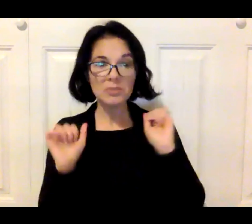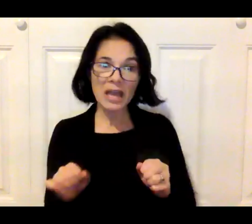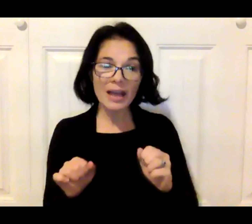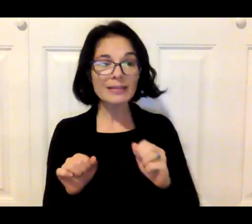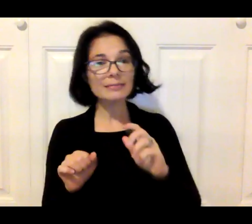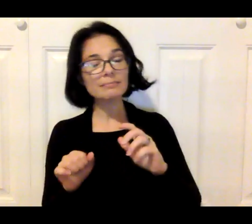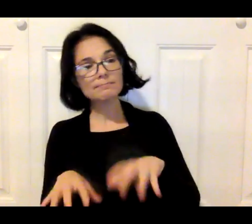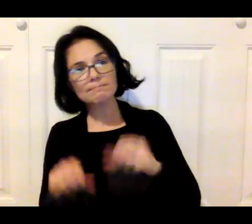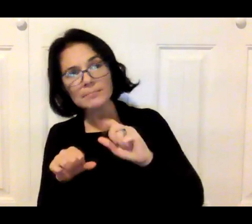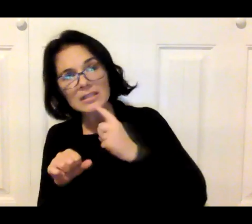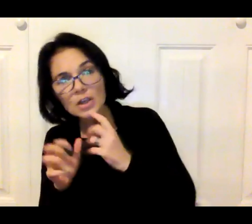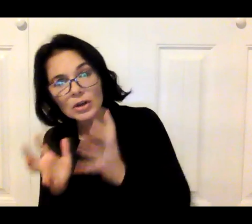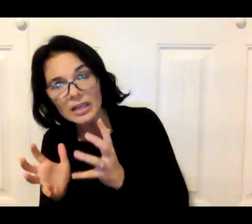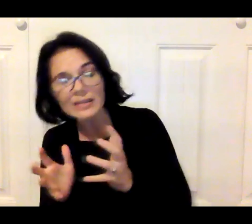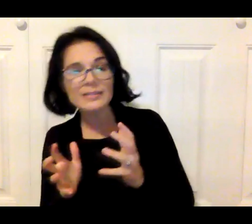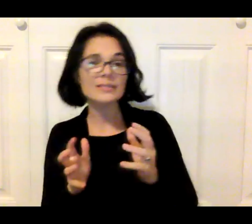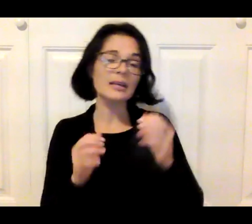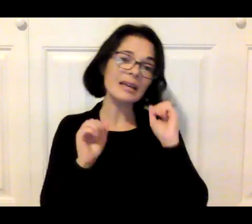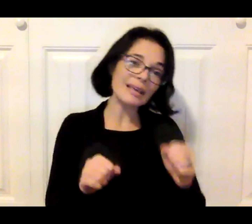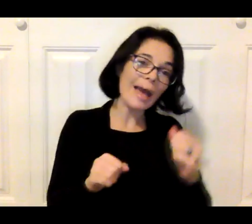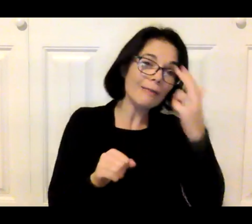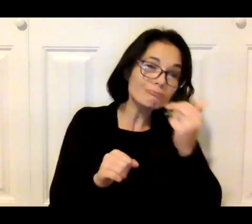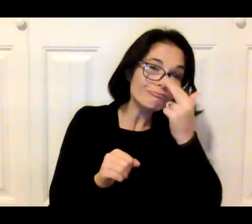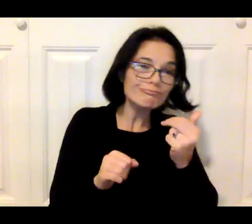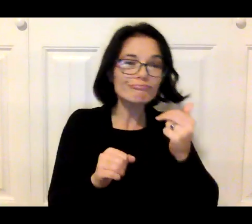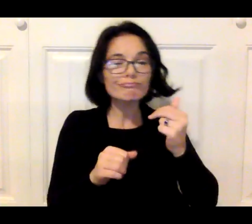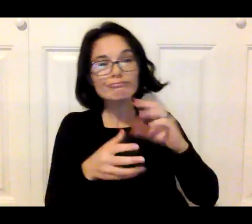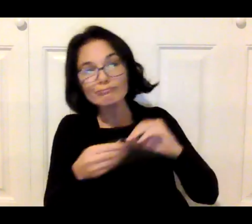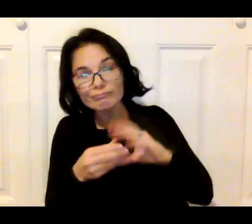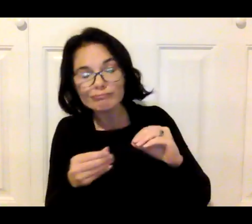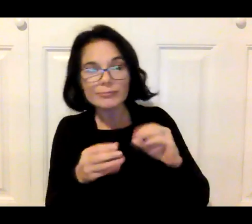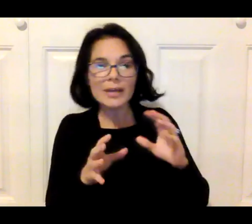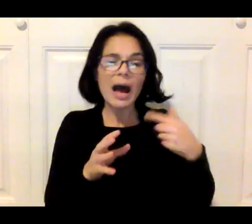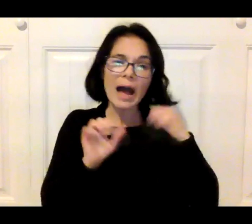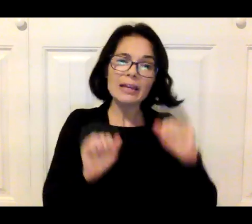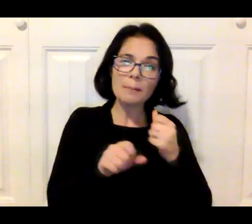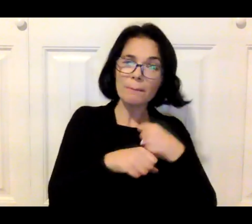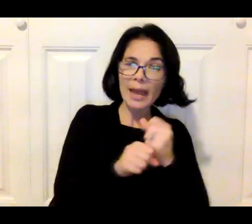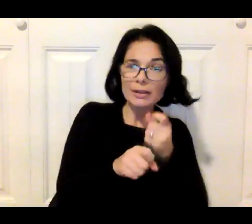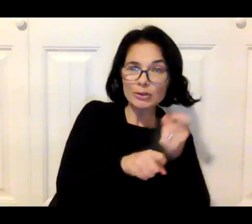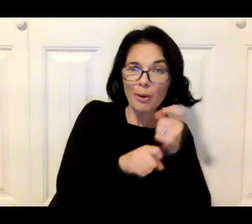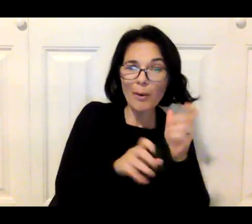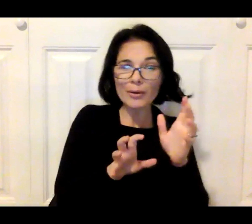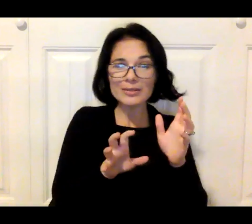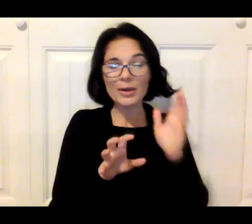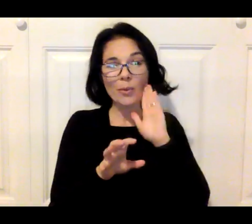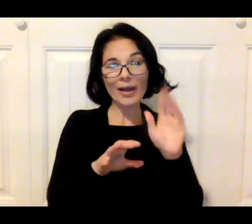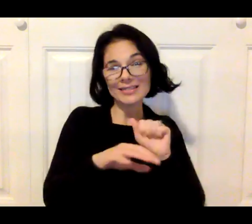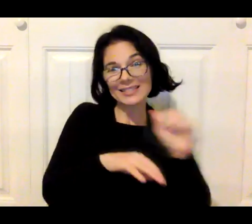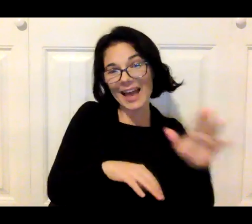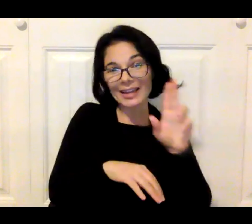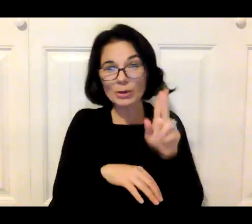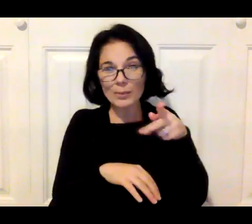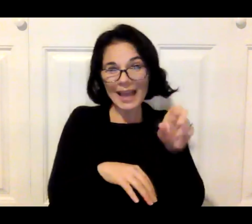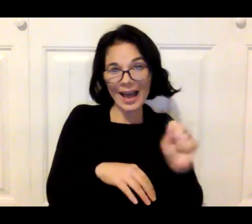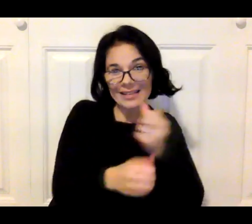humor. My family knows me as a humorous guy, so I make light of it, and I'll say, I'll send you a UPS hug, and I'll just